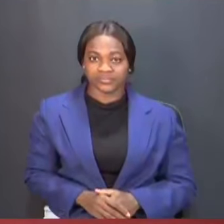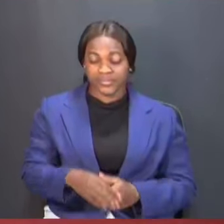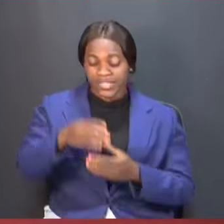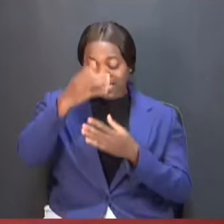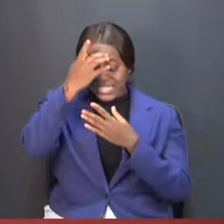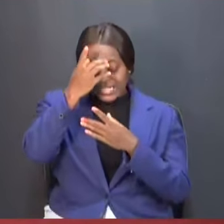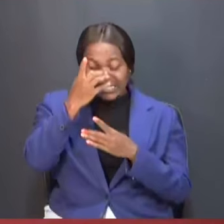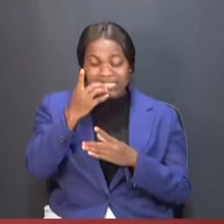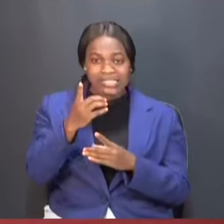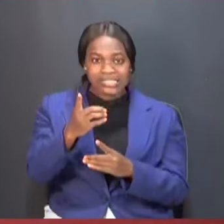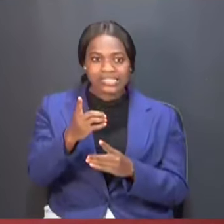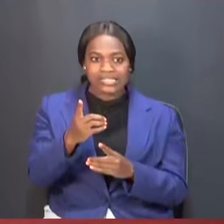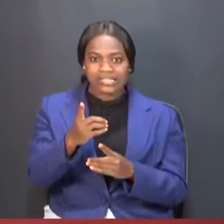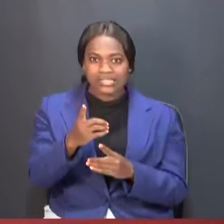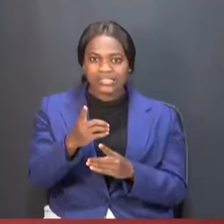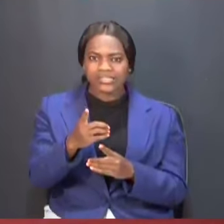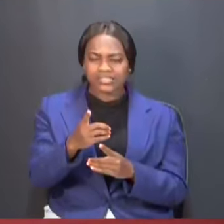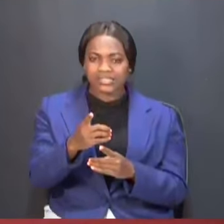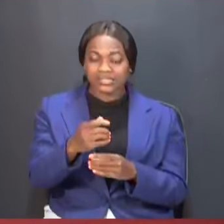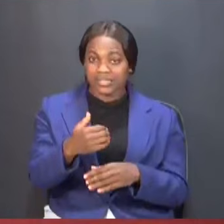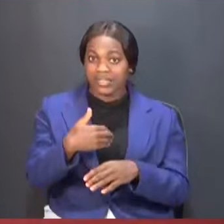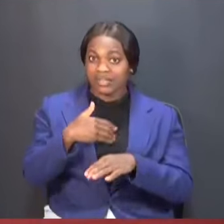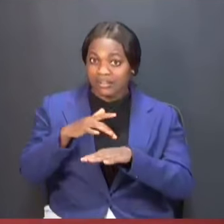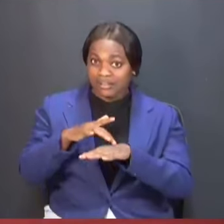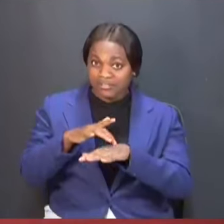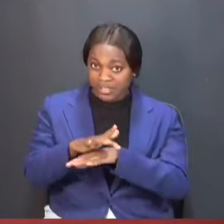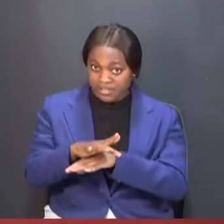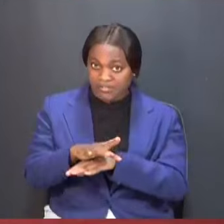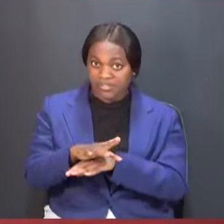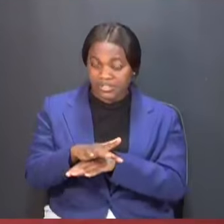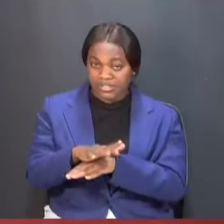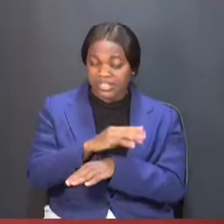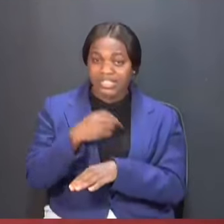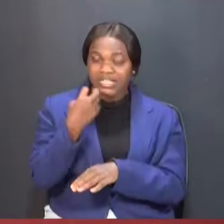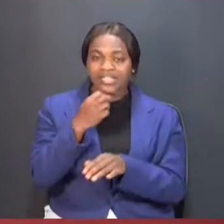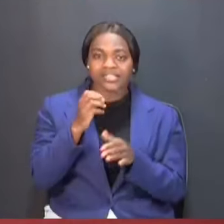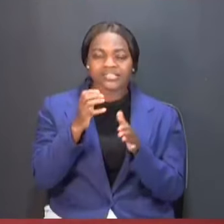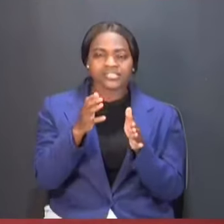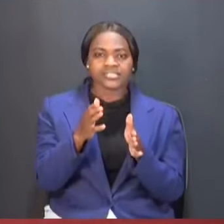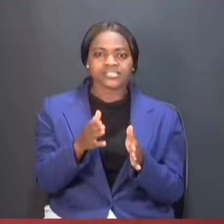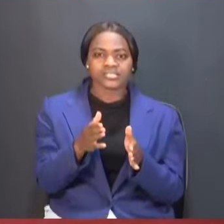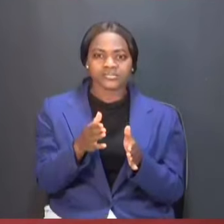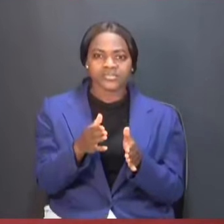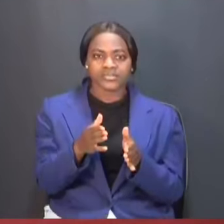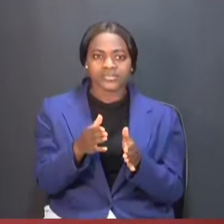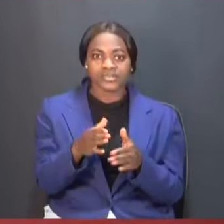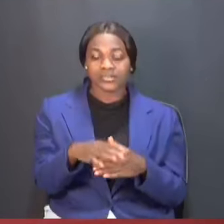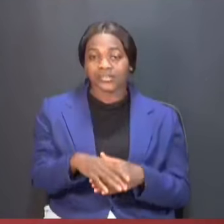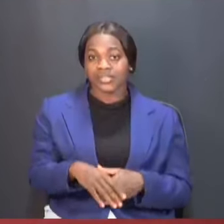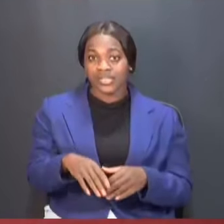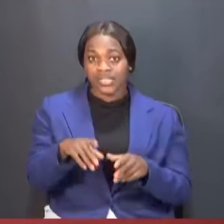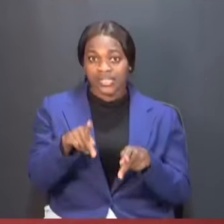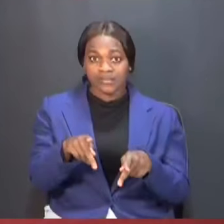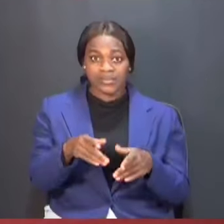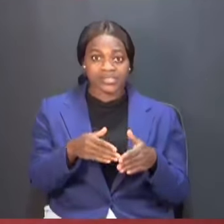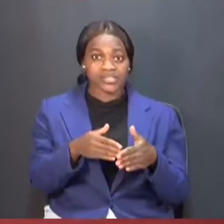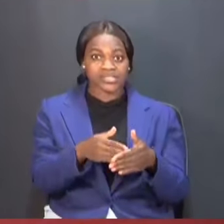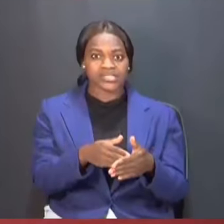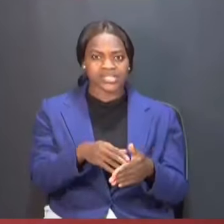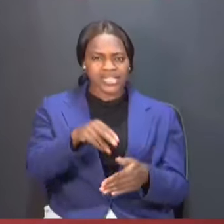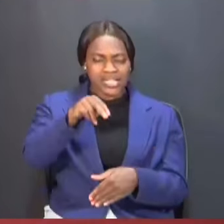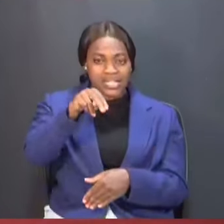therefore, has continuing effect, and the Speaker, as the presiding authority, is